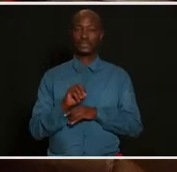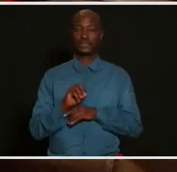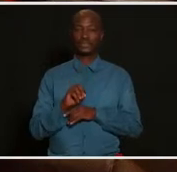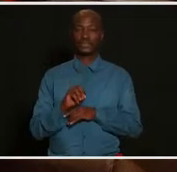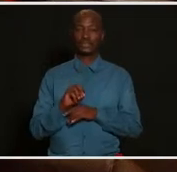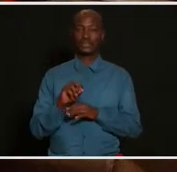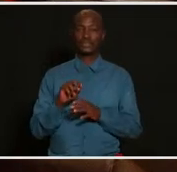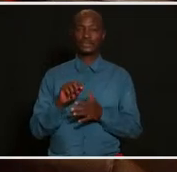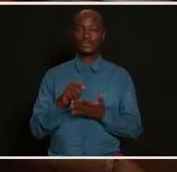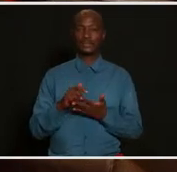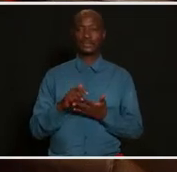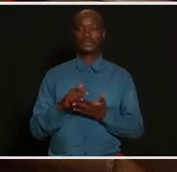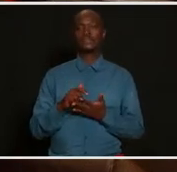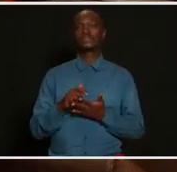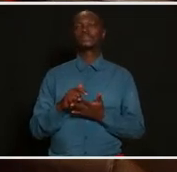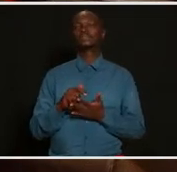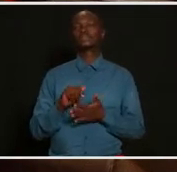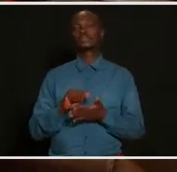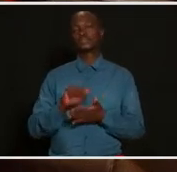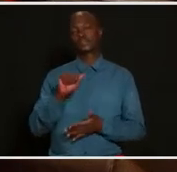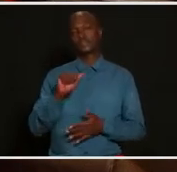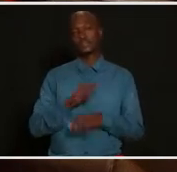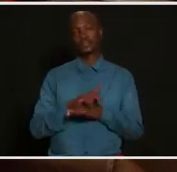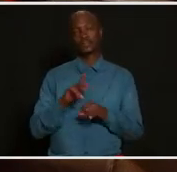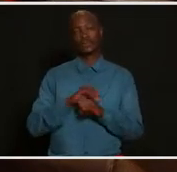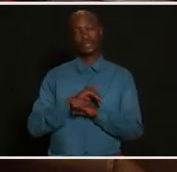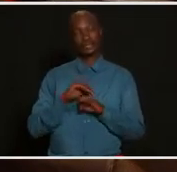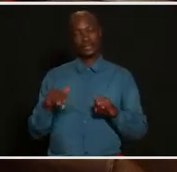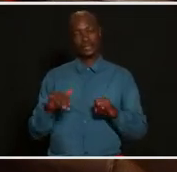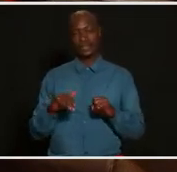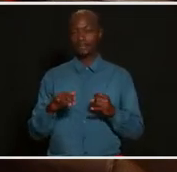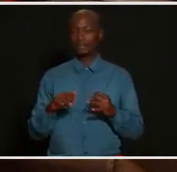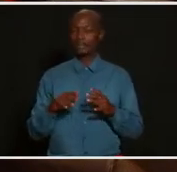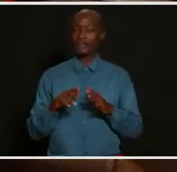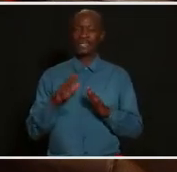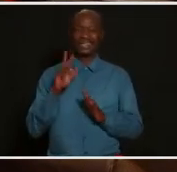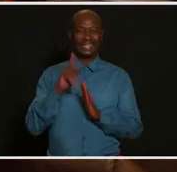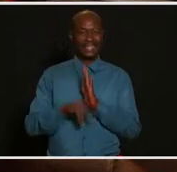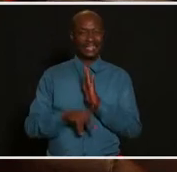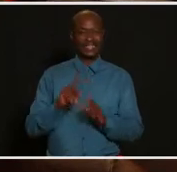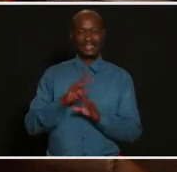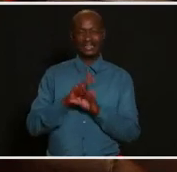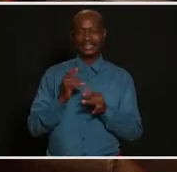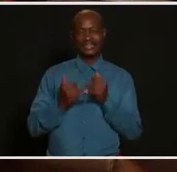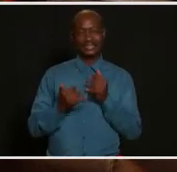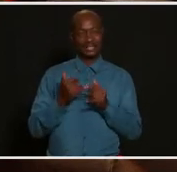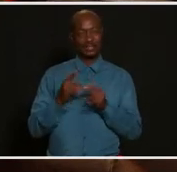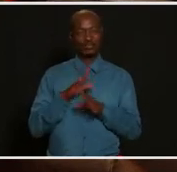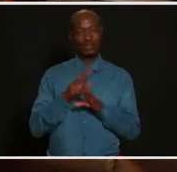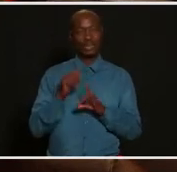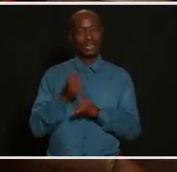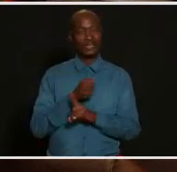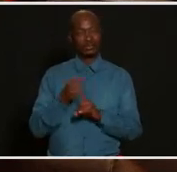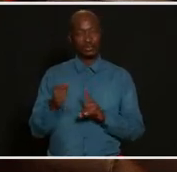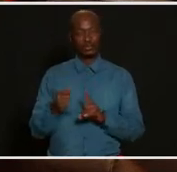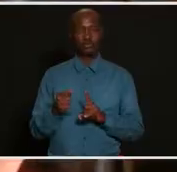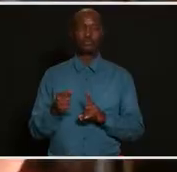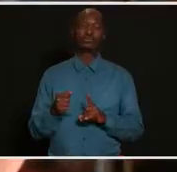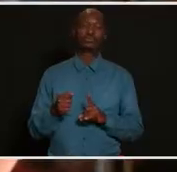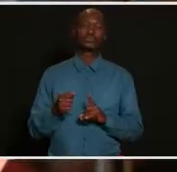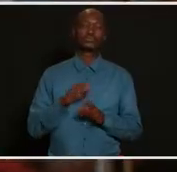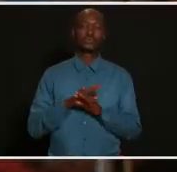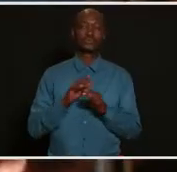2020 of extreme brutality and sexual assault within a particular school was